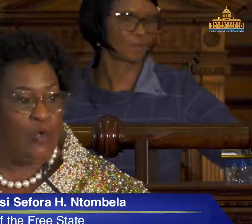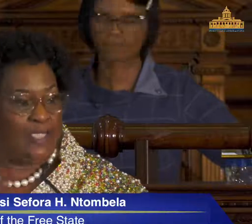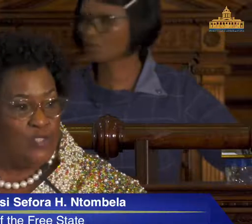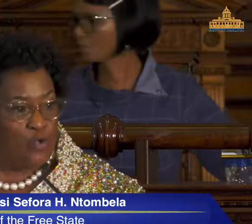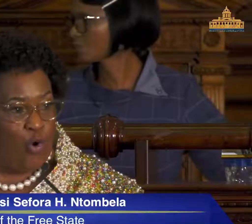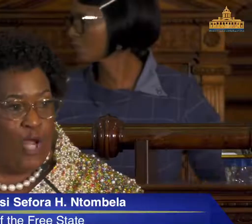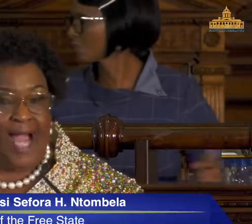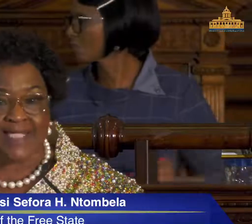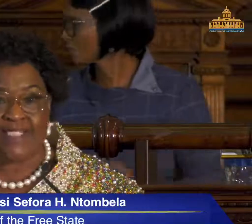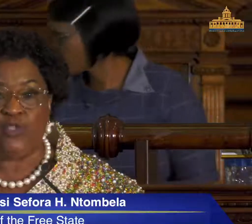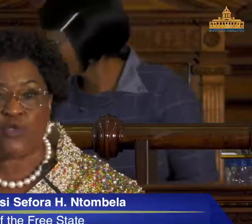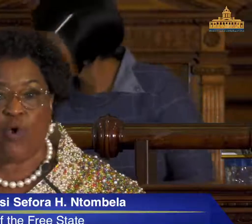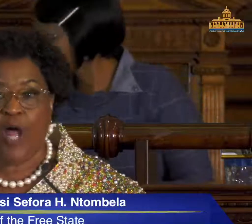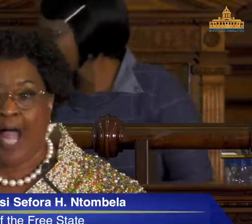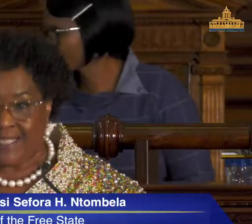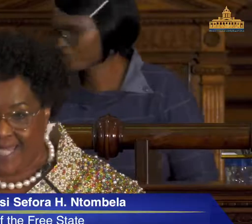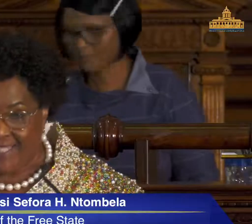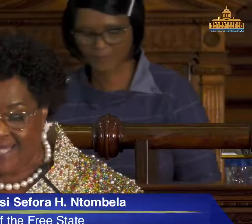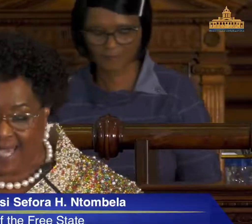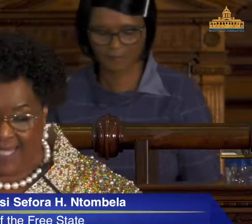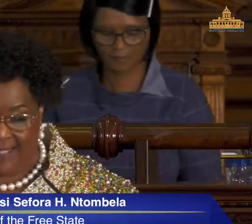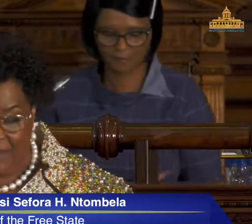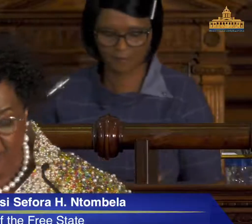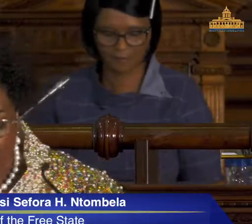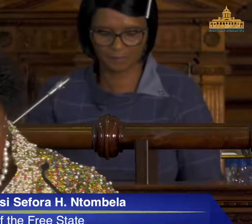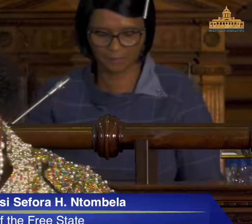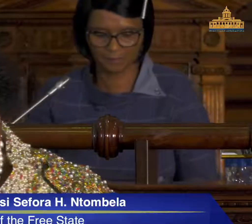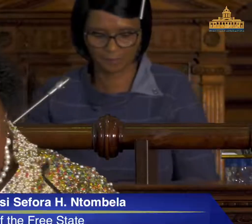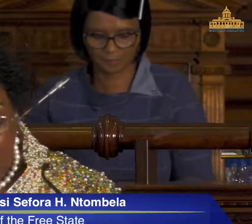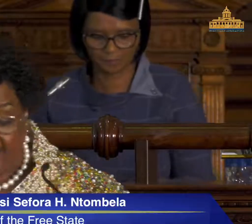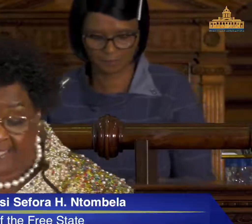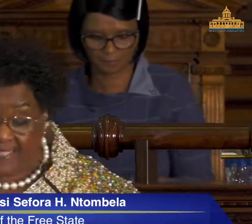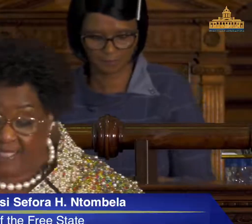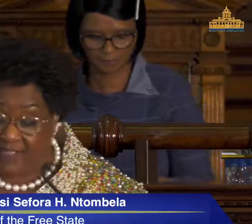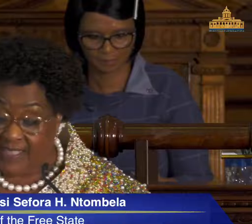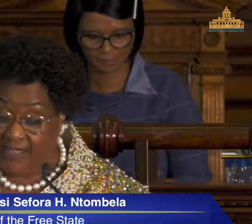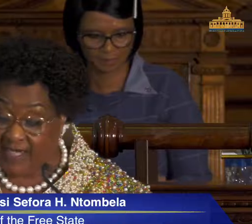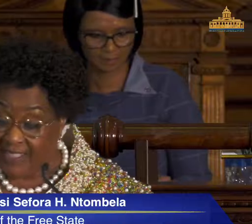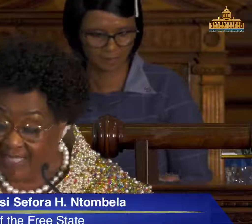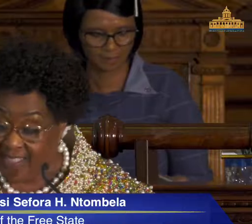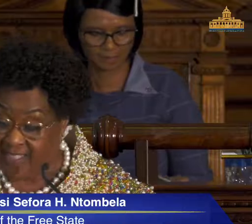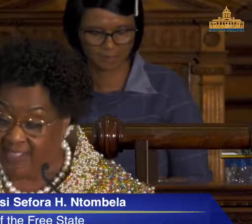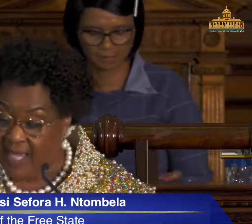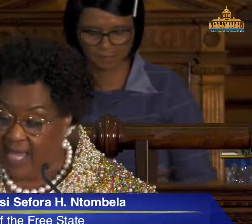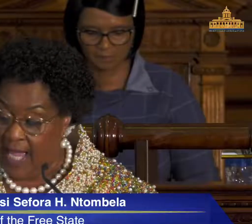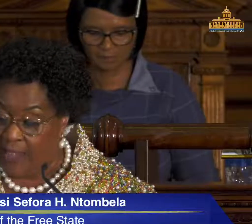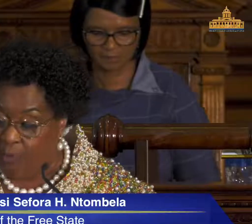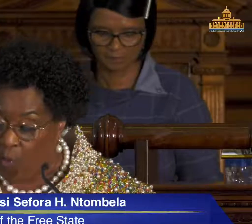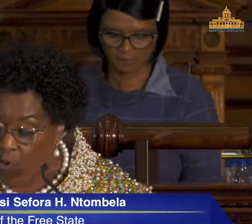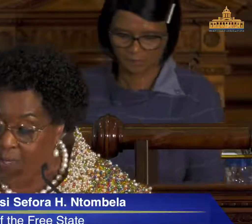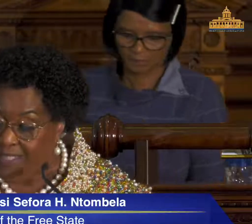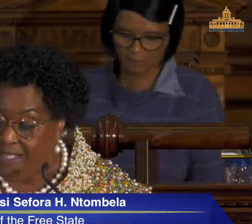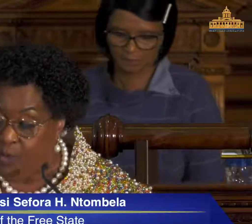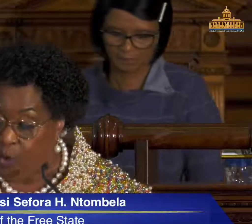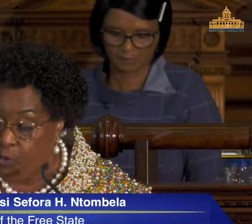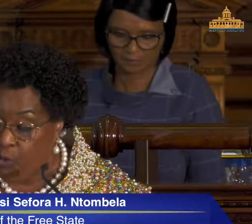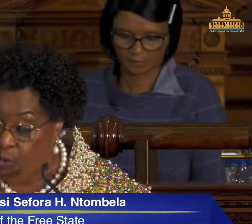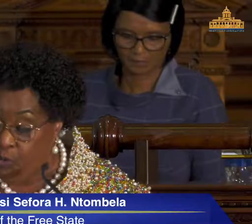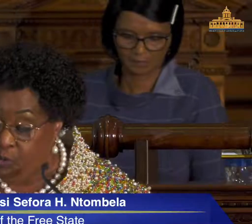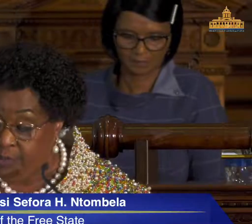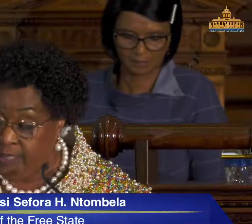re bolellwa dintho ati dintho ha di a etsahala. In addressing service delivery challenges and growing